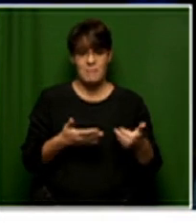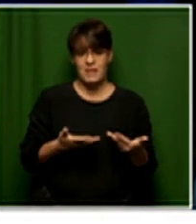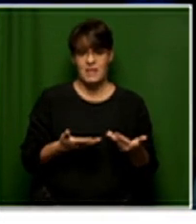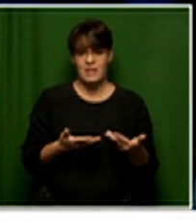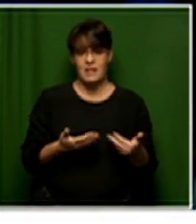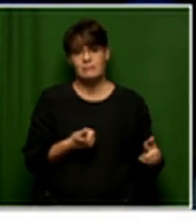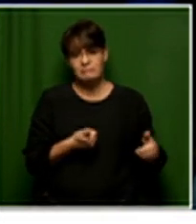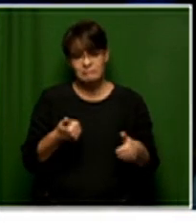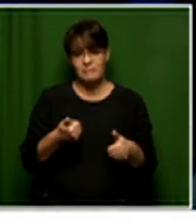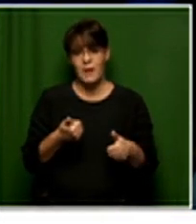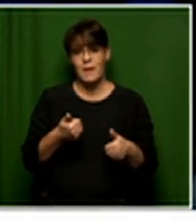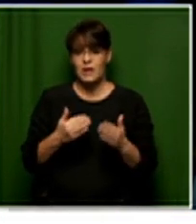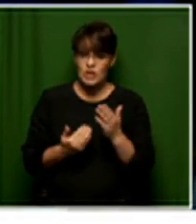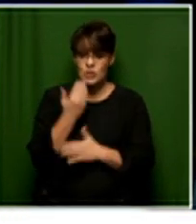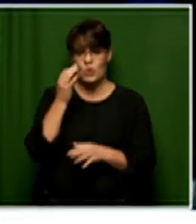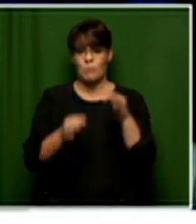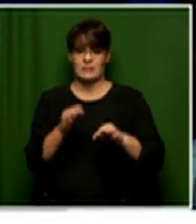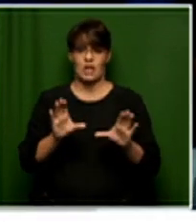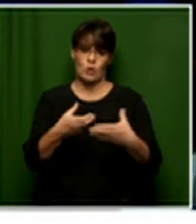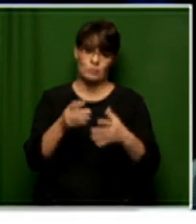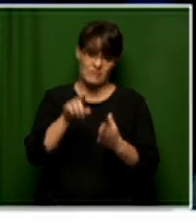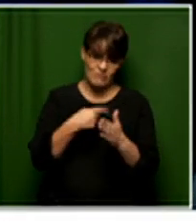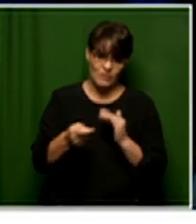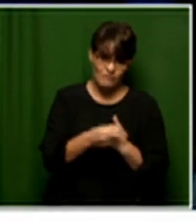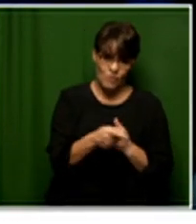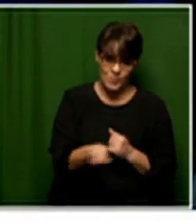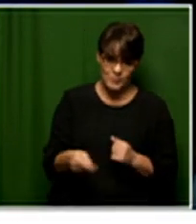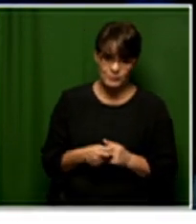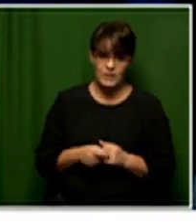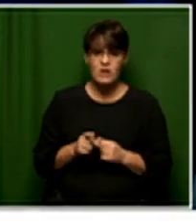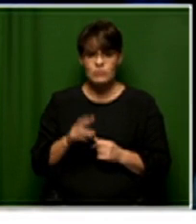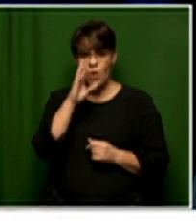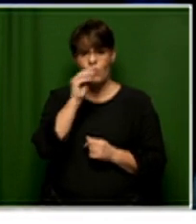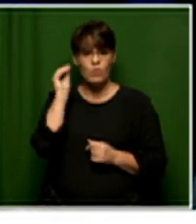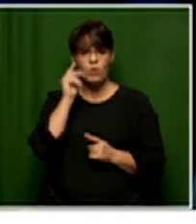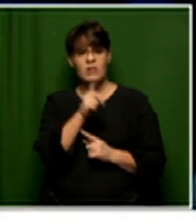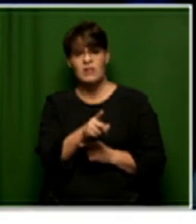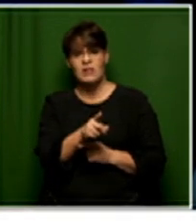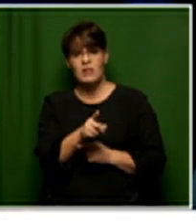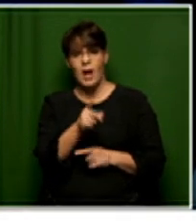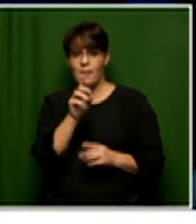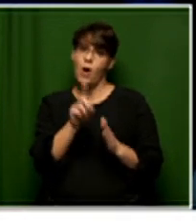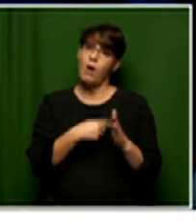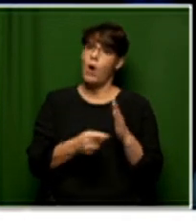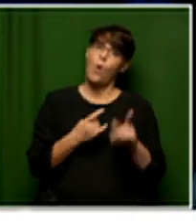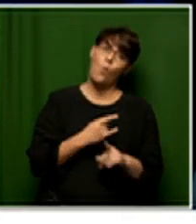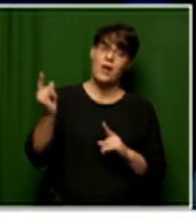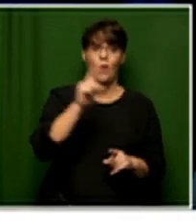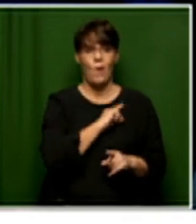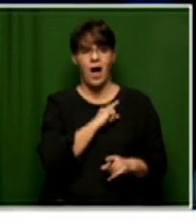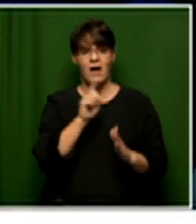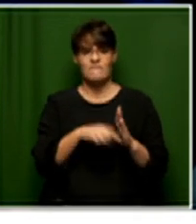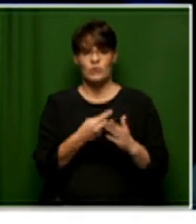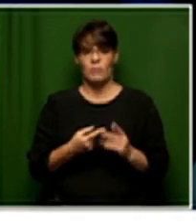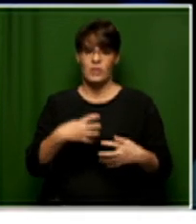and vote for the new parties. But also, you will recall that no party wins an election because it is